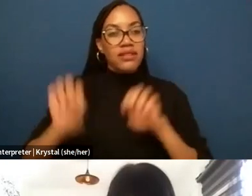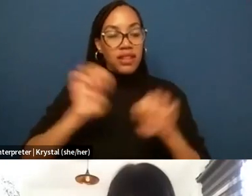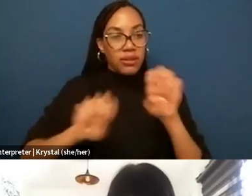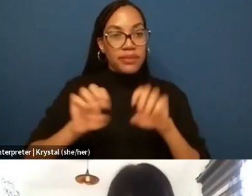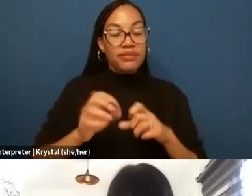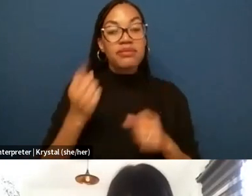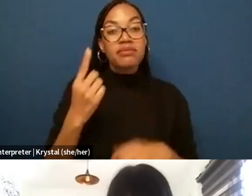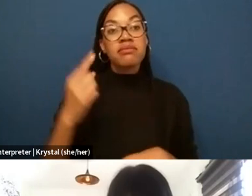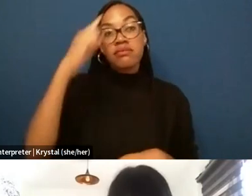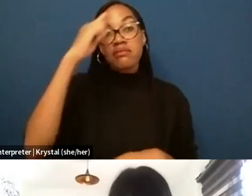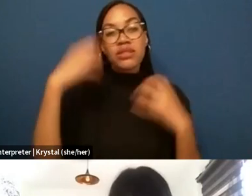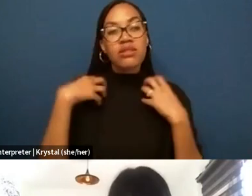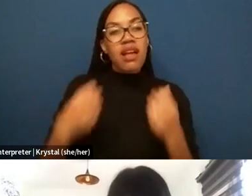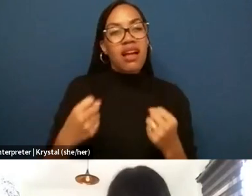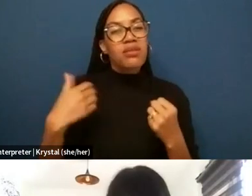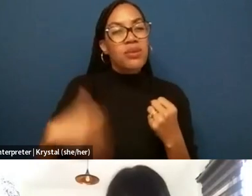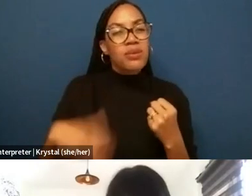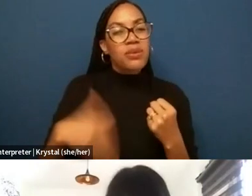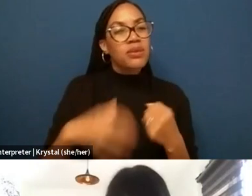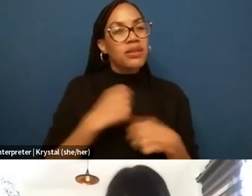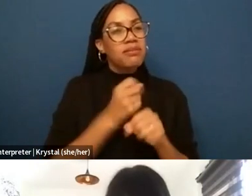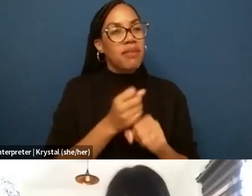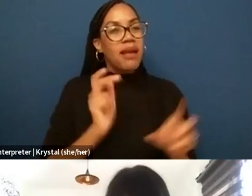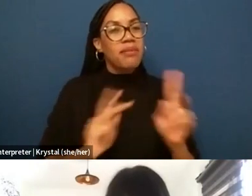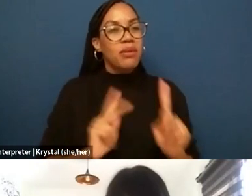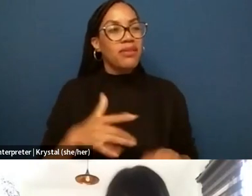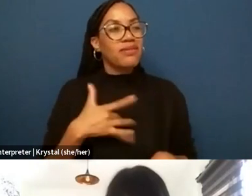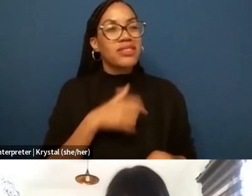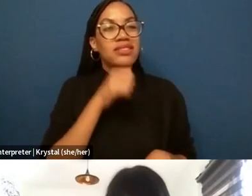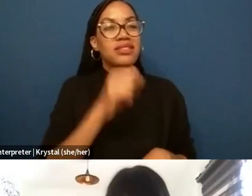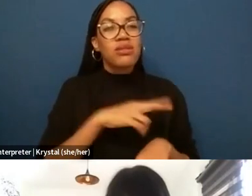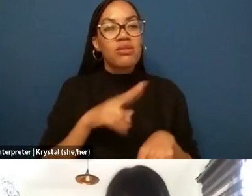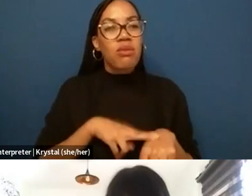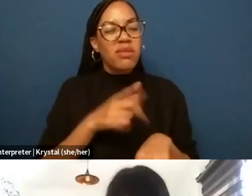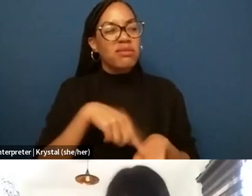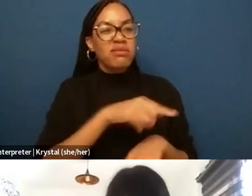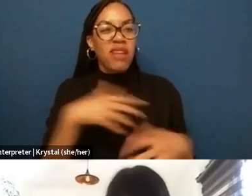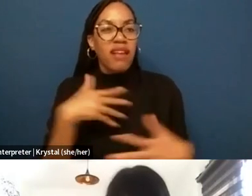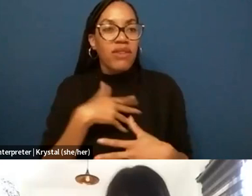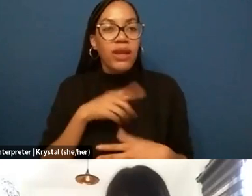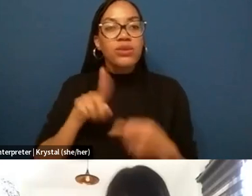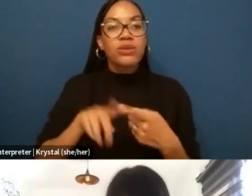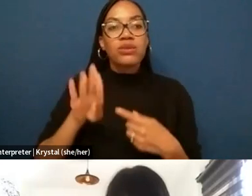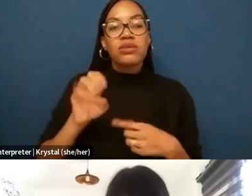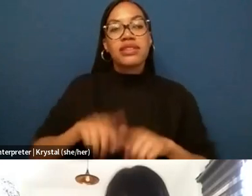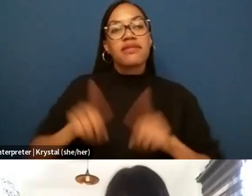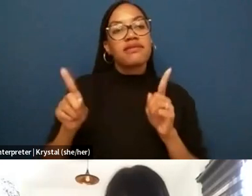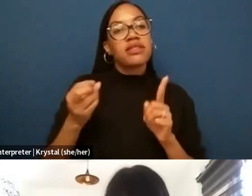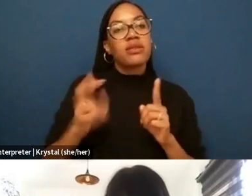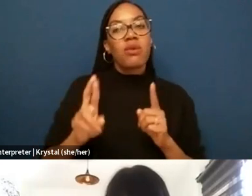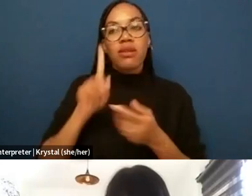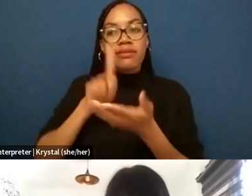And that pressure makes people feel abnormal, afraid of being different, and afraid to question or try to change